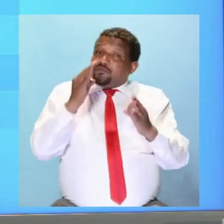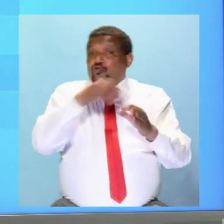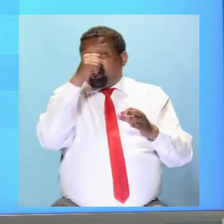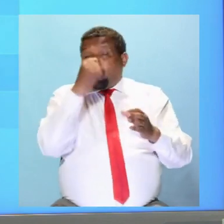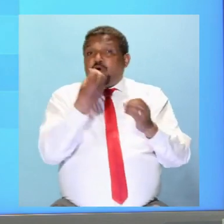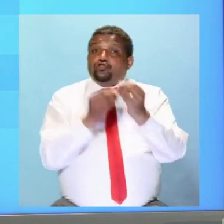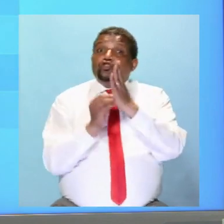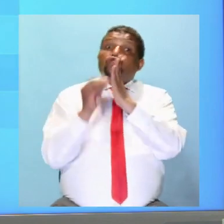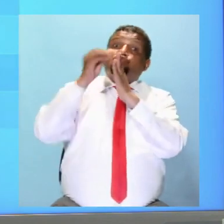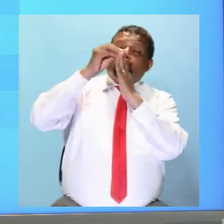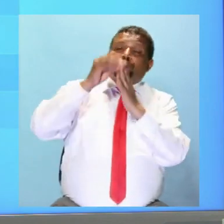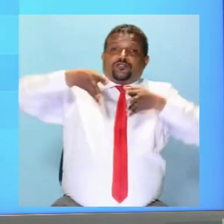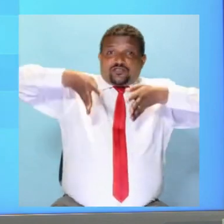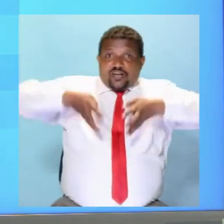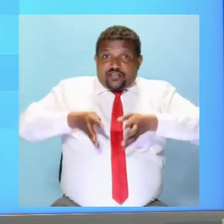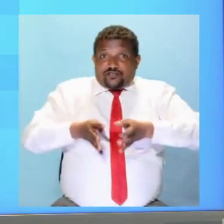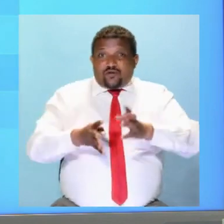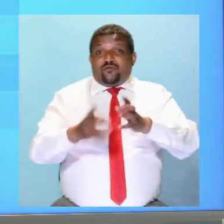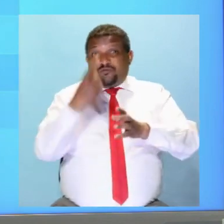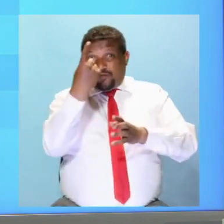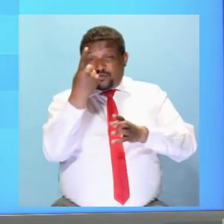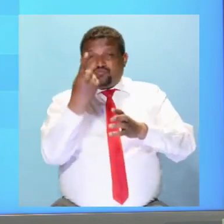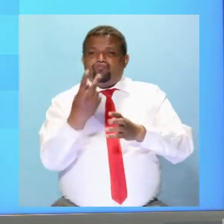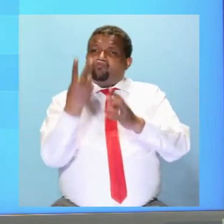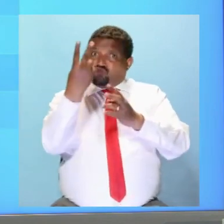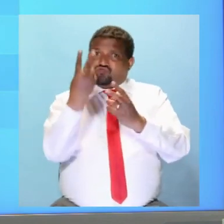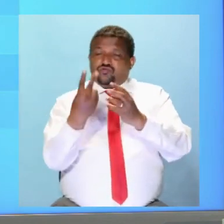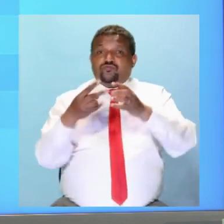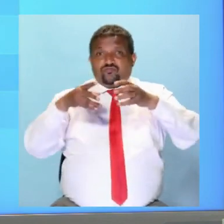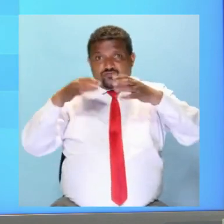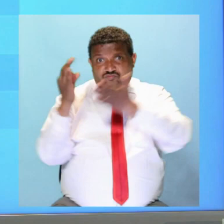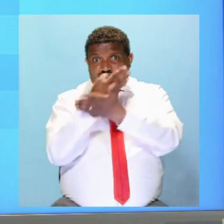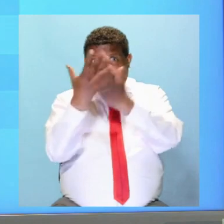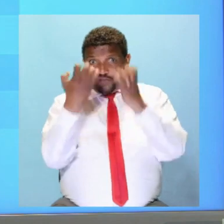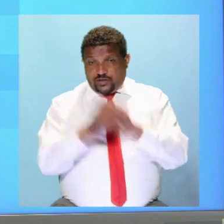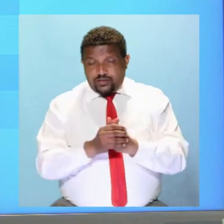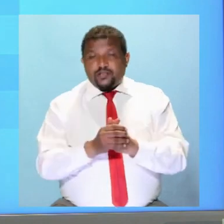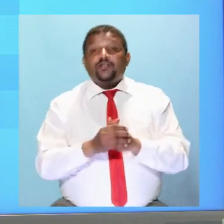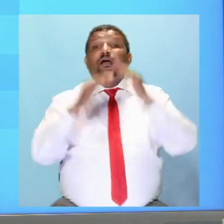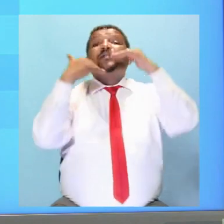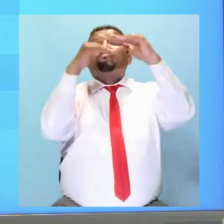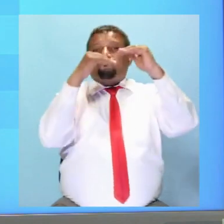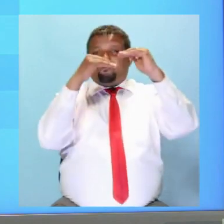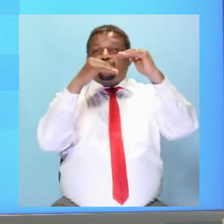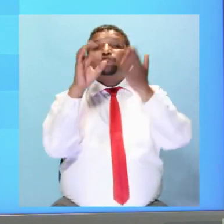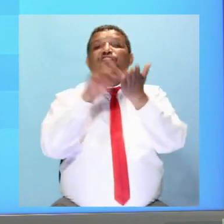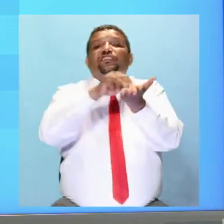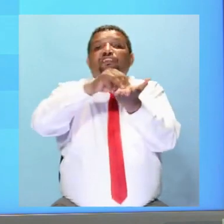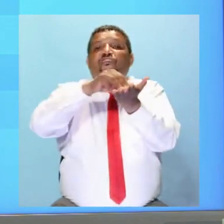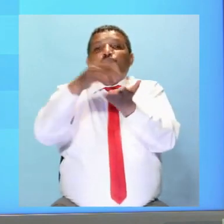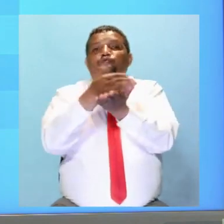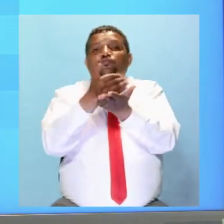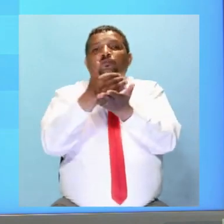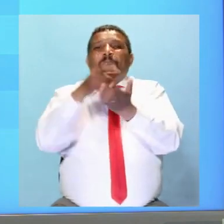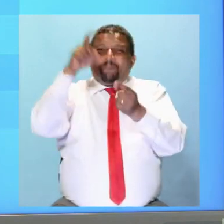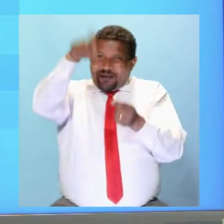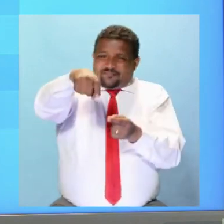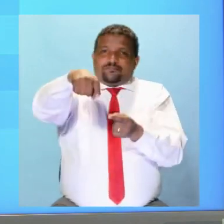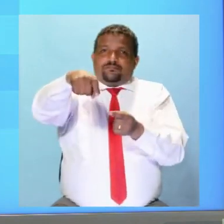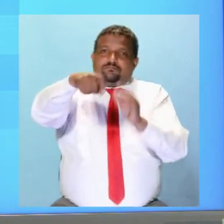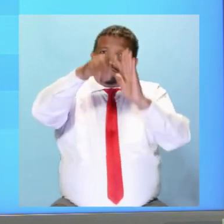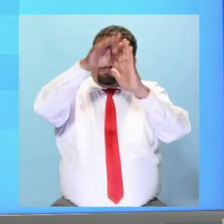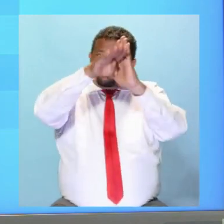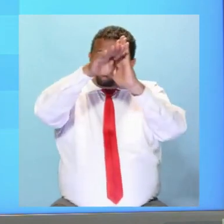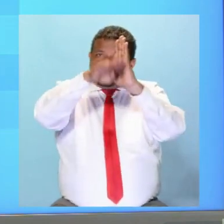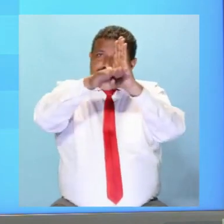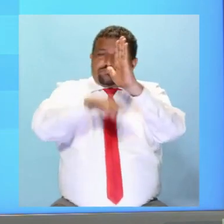increase production of tractor from 1 unit to 2, then the amount of teff produced must be